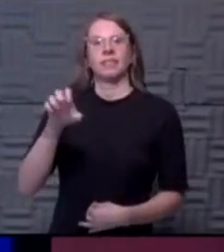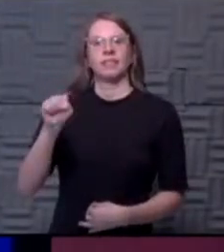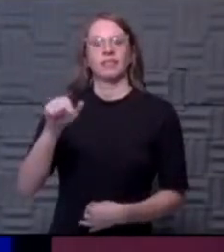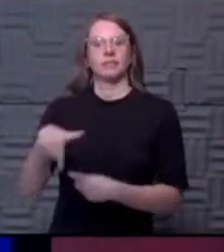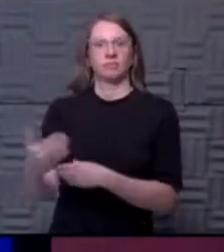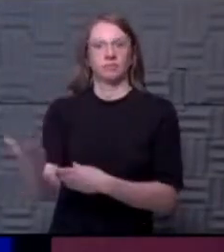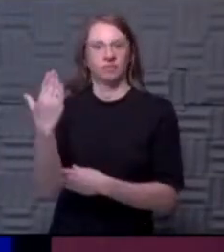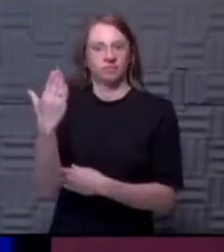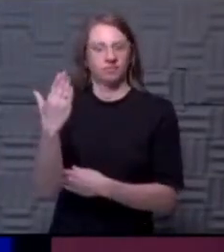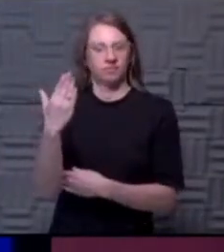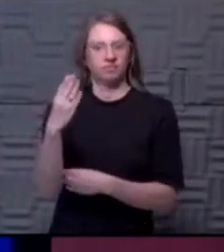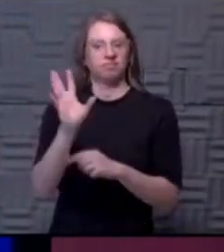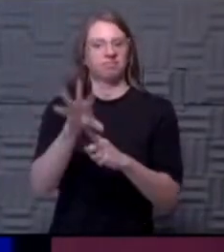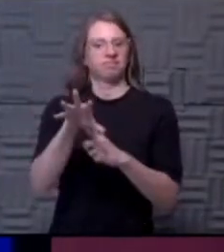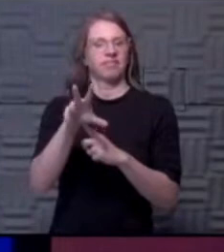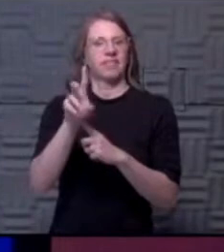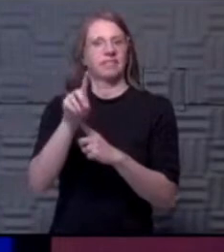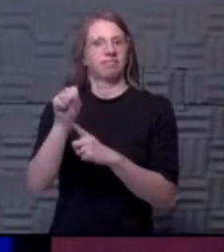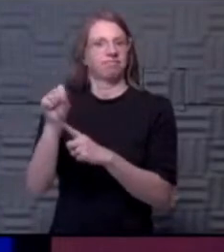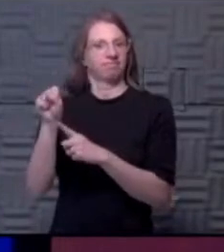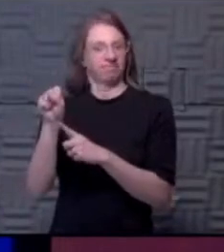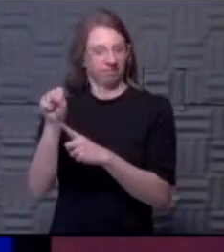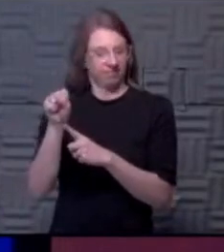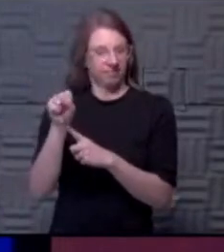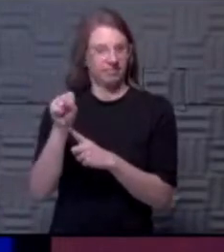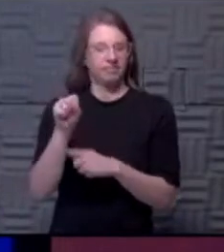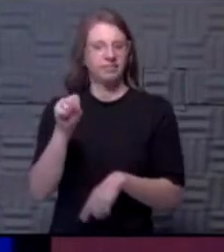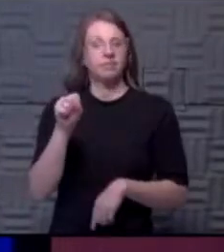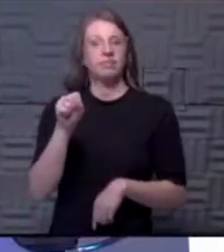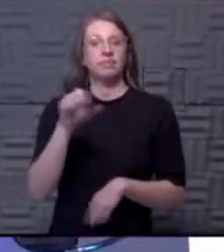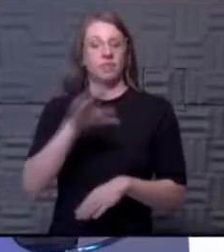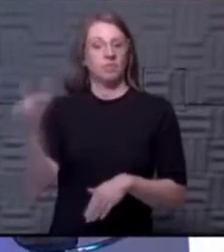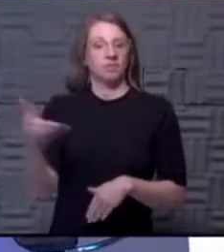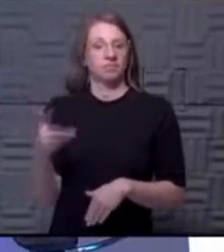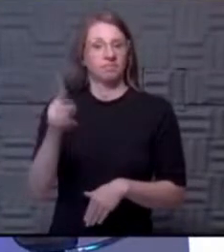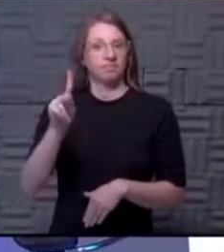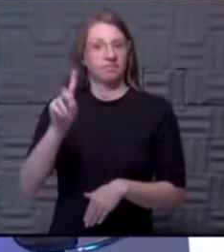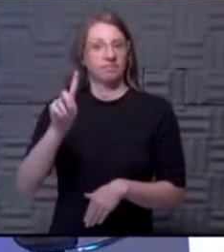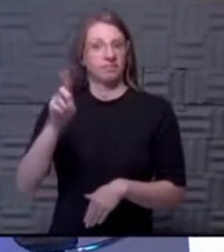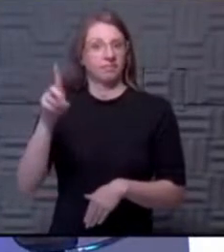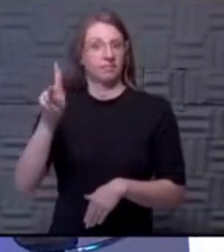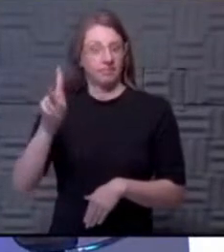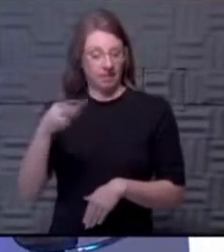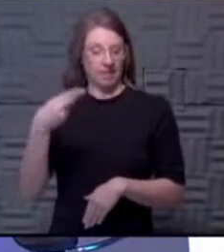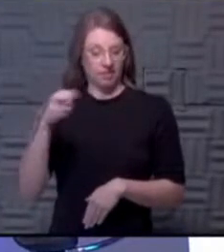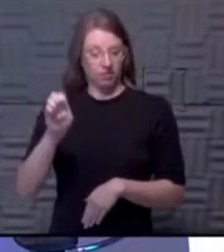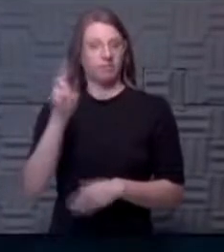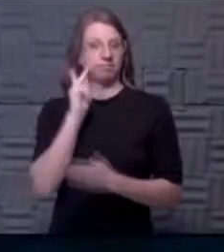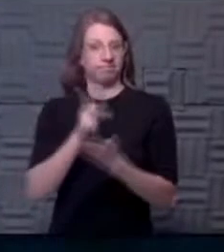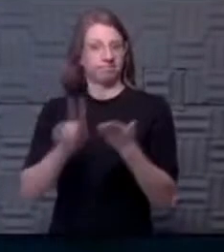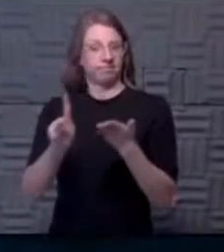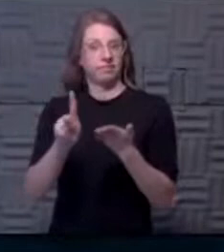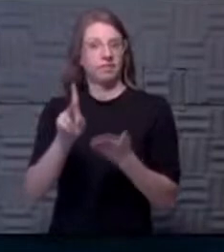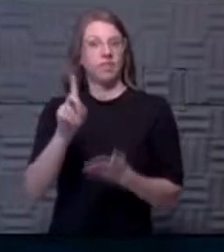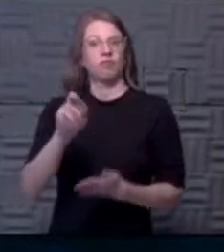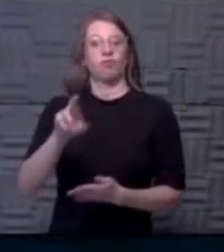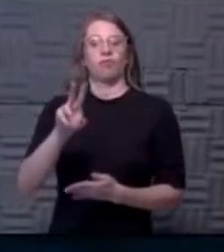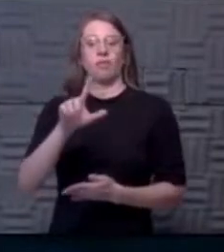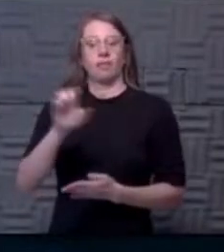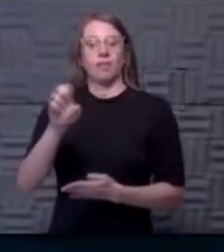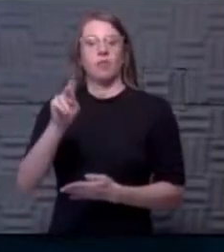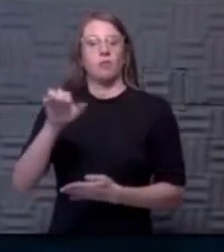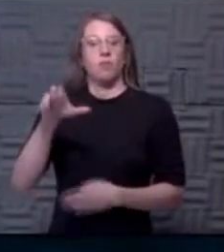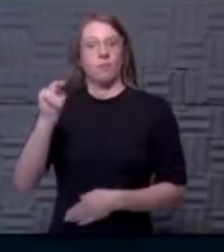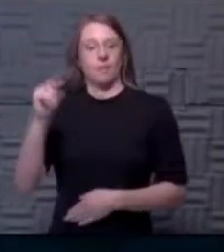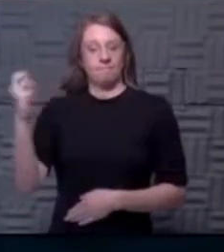Dolph Simons Jr. Family Broadcast Studio. And today we welcome KDHE Secretary Dr. Lee Norman back to the program with